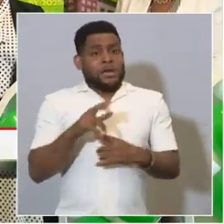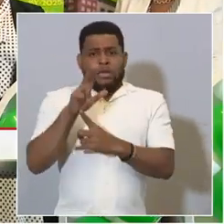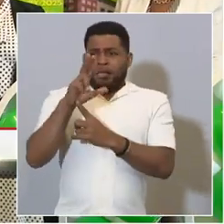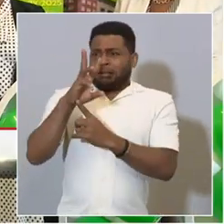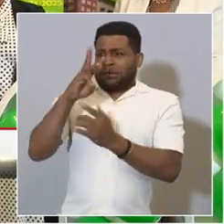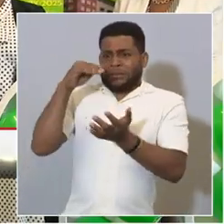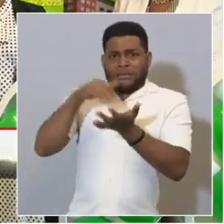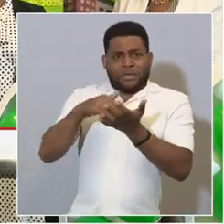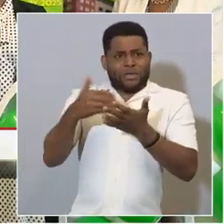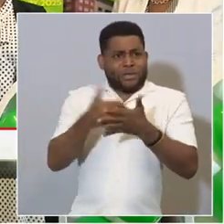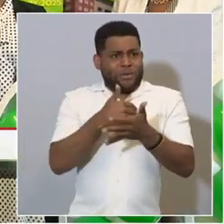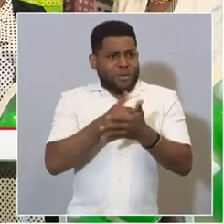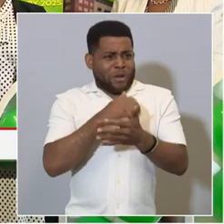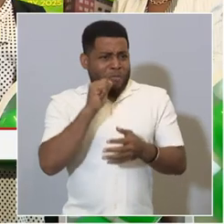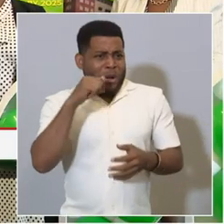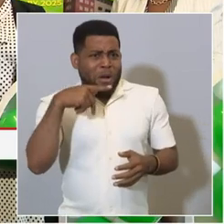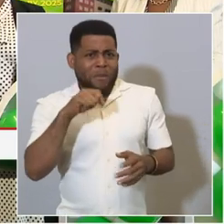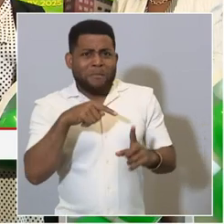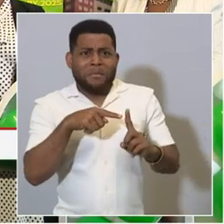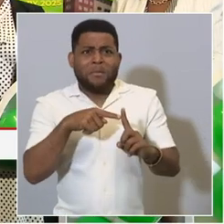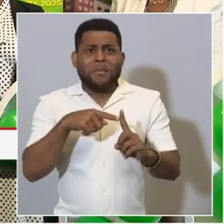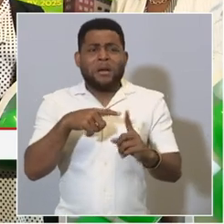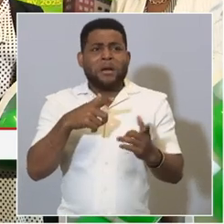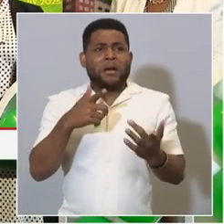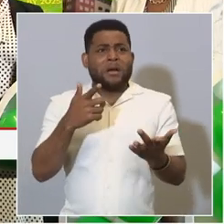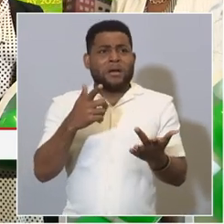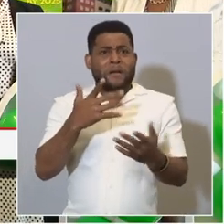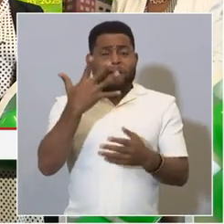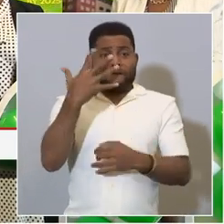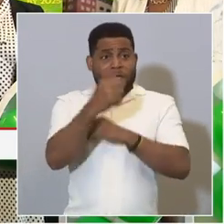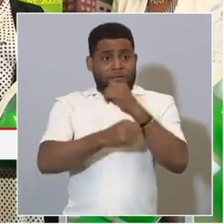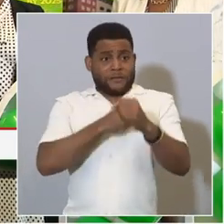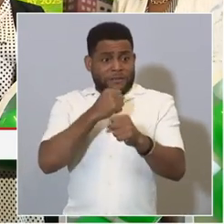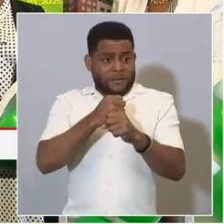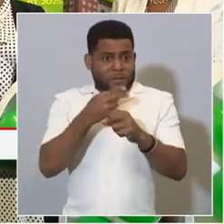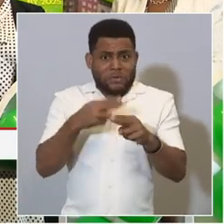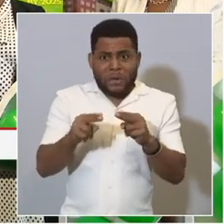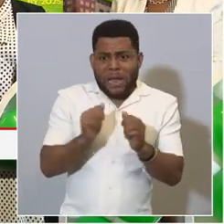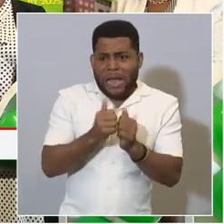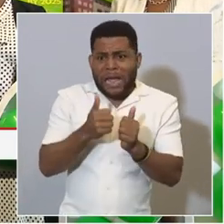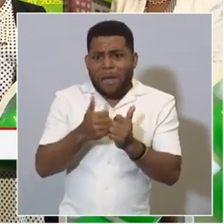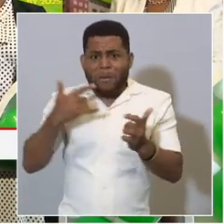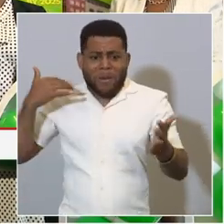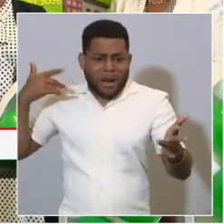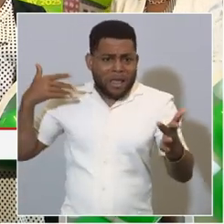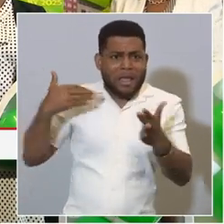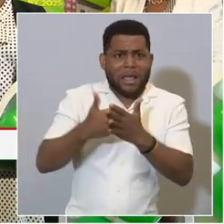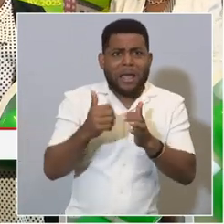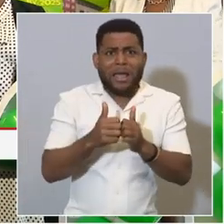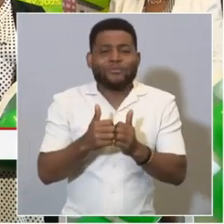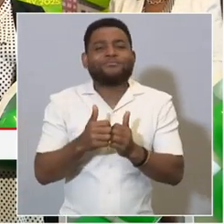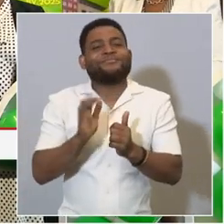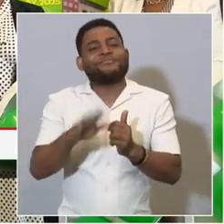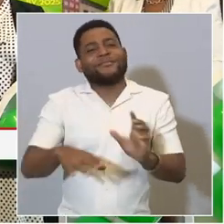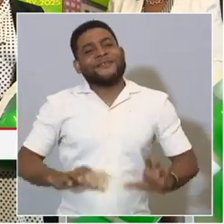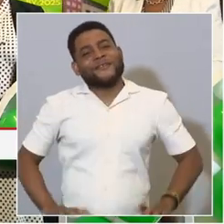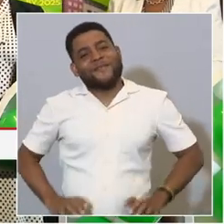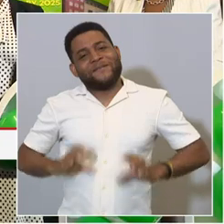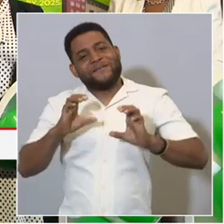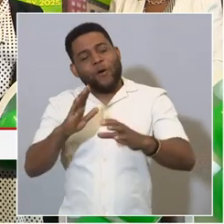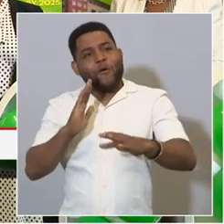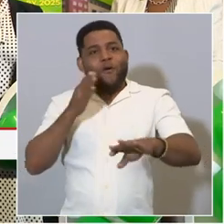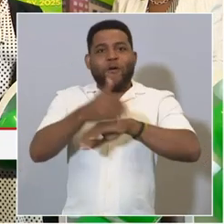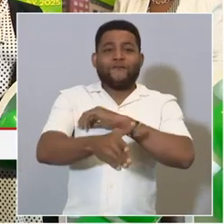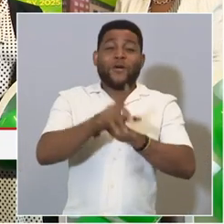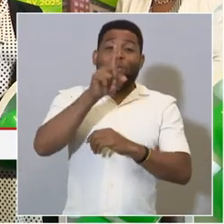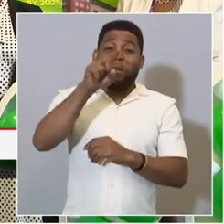years? And for starters, we invested over $1.3 billion into the Housing Production